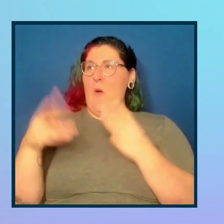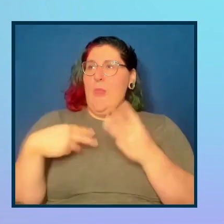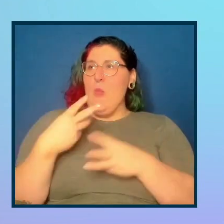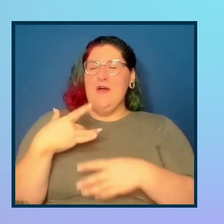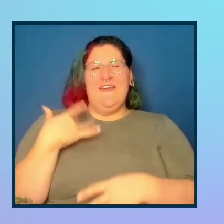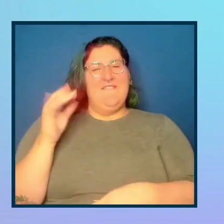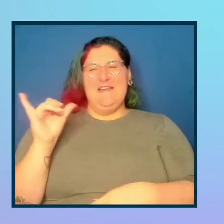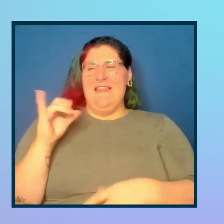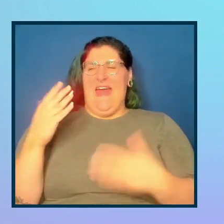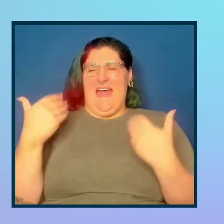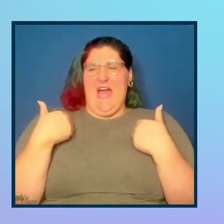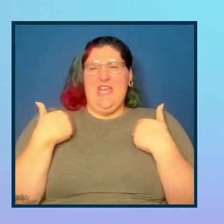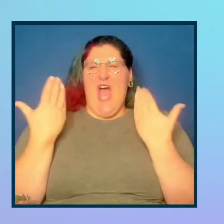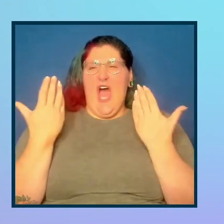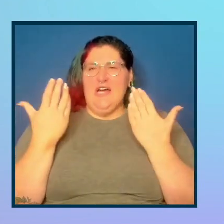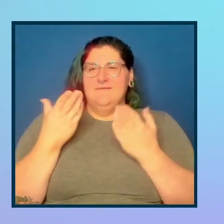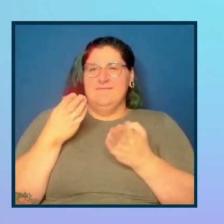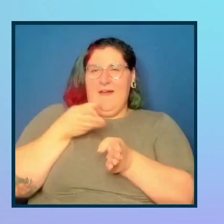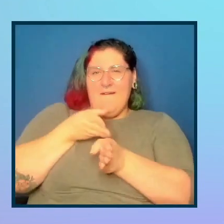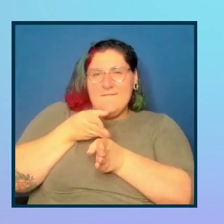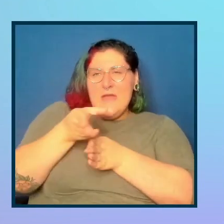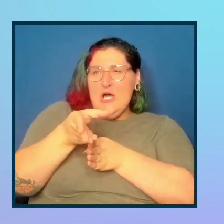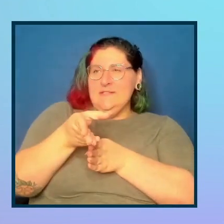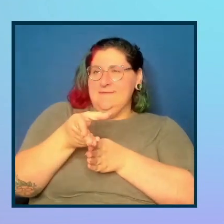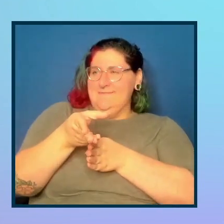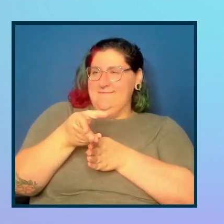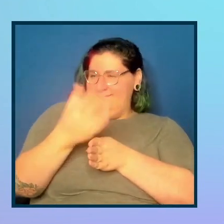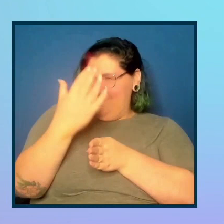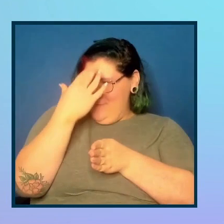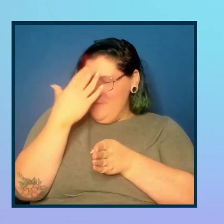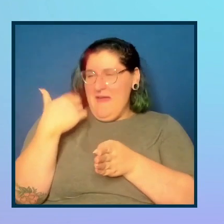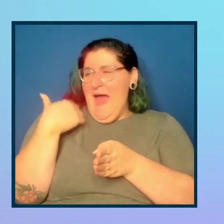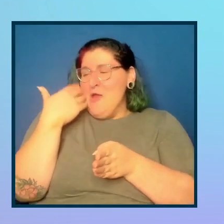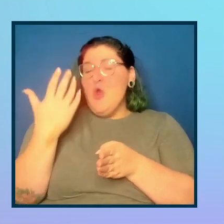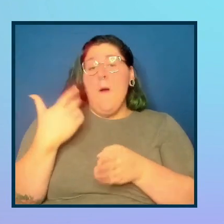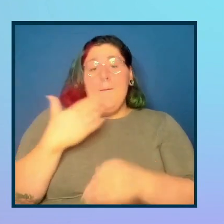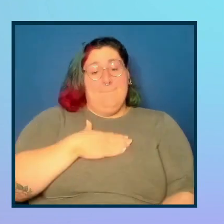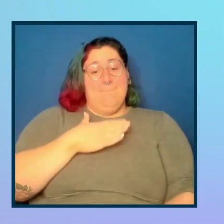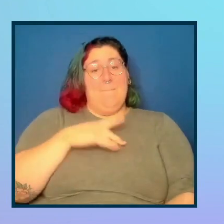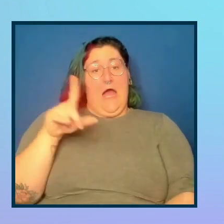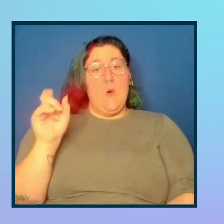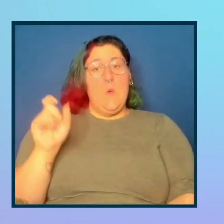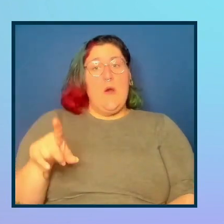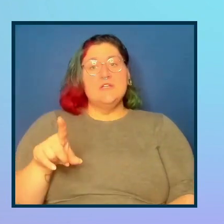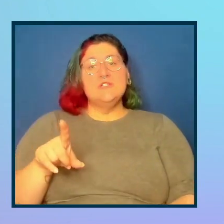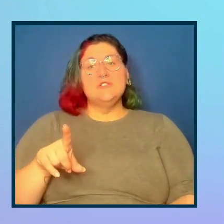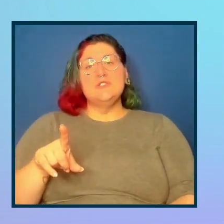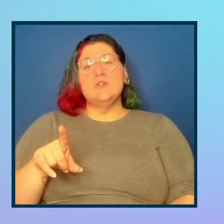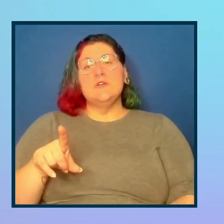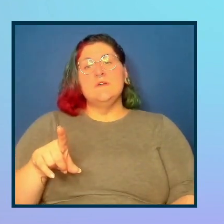and new field, I guess. So I don't know. I guess one question I have for you is,